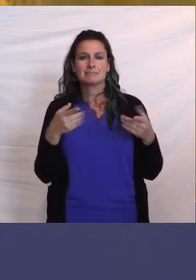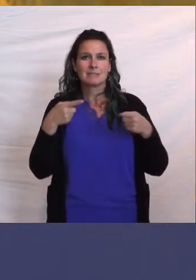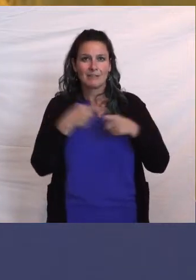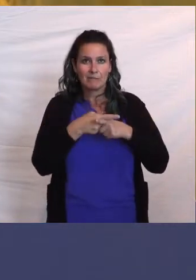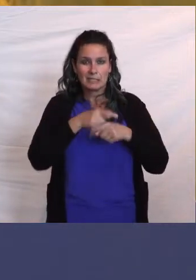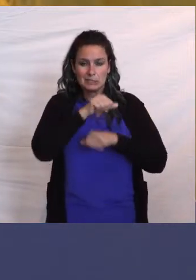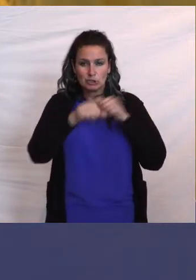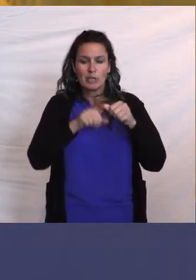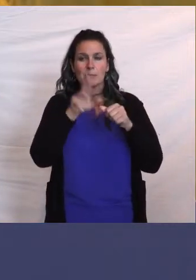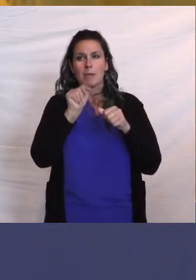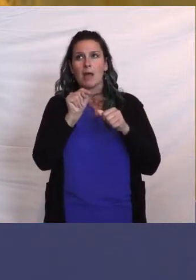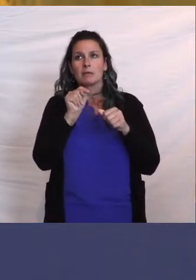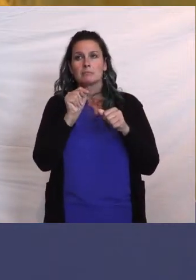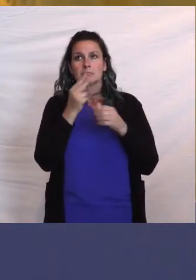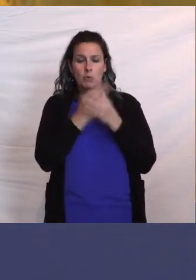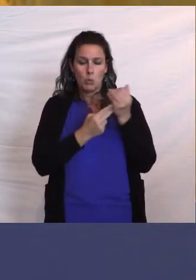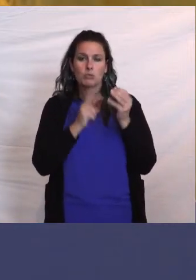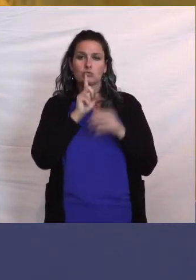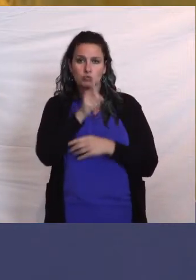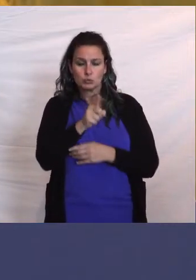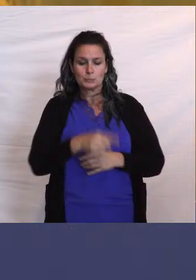both true.